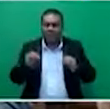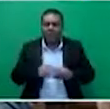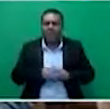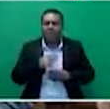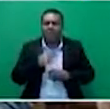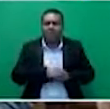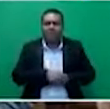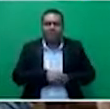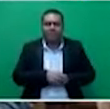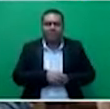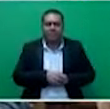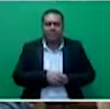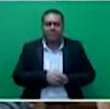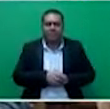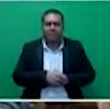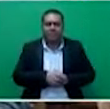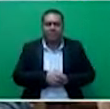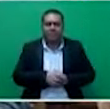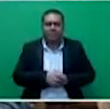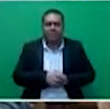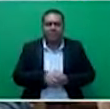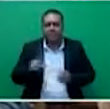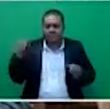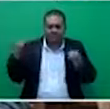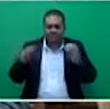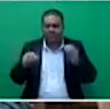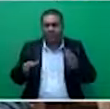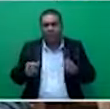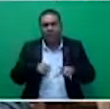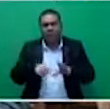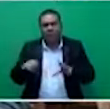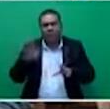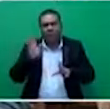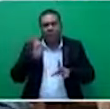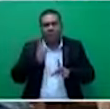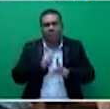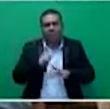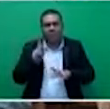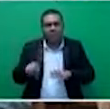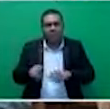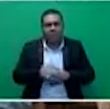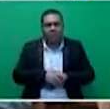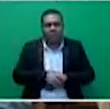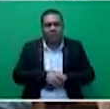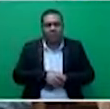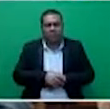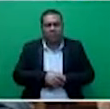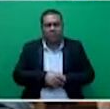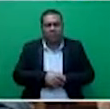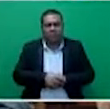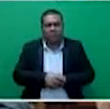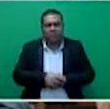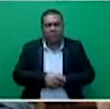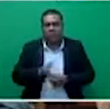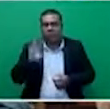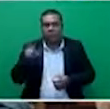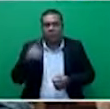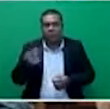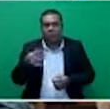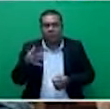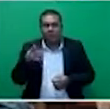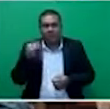Mr. Speaker, sir, he's made statements outside Parliament about debt per capita, and now he wants to defend it. He's saying it's one of the indicators, when he